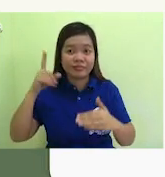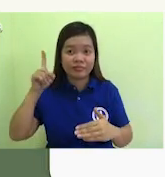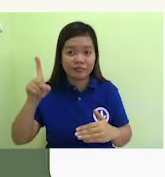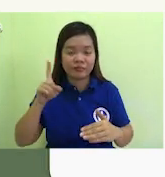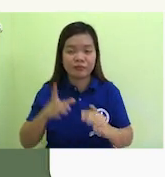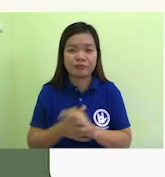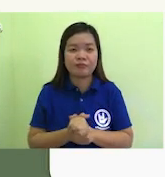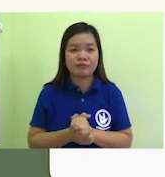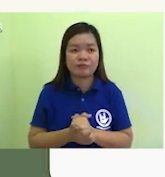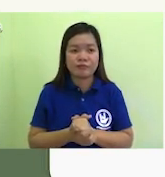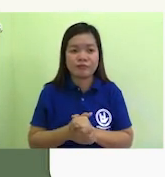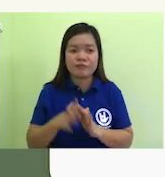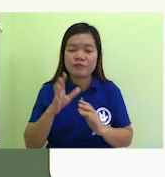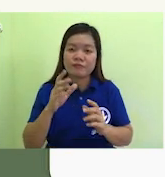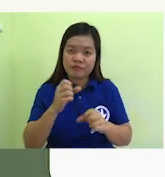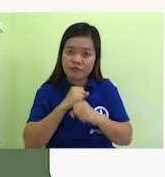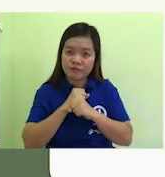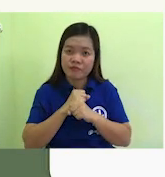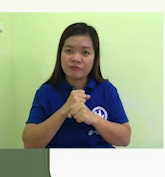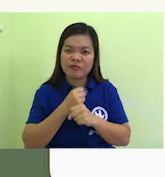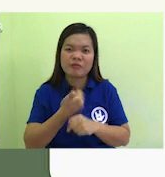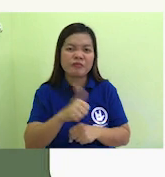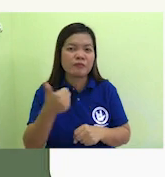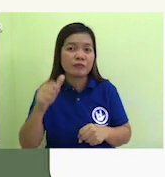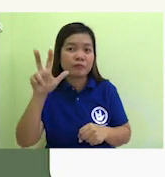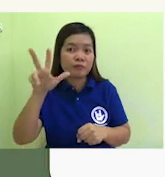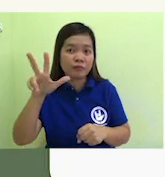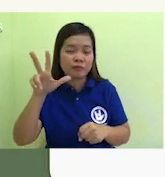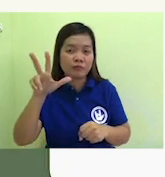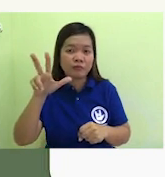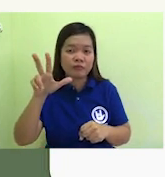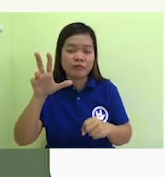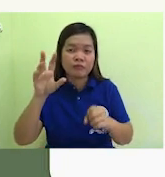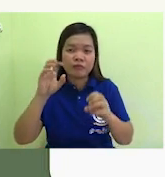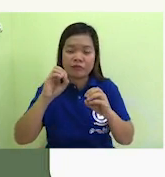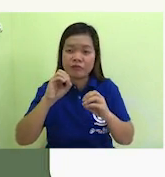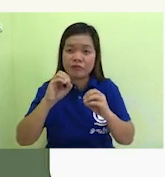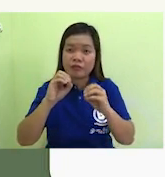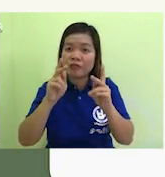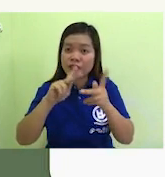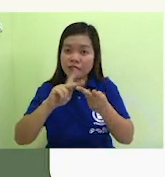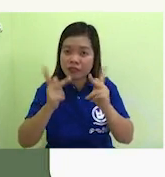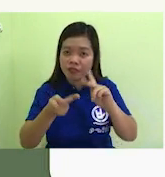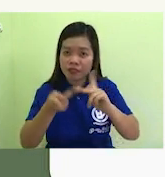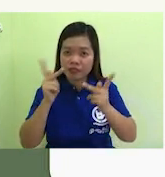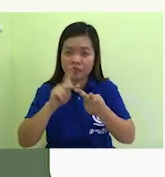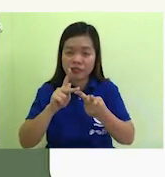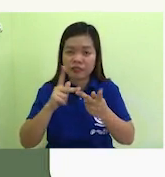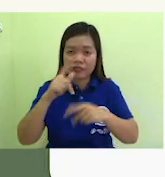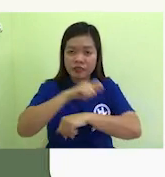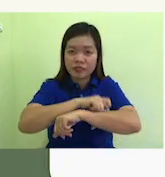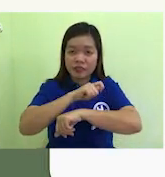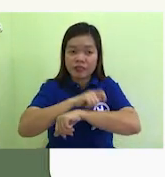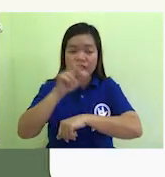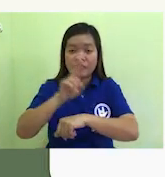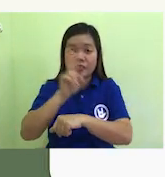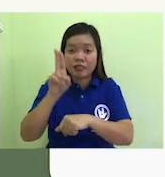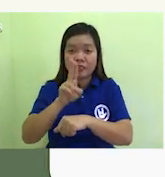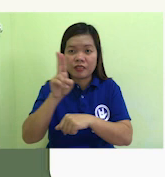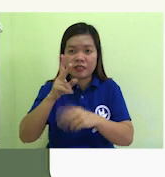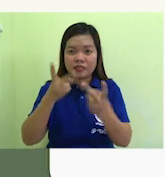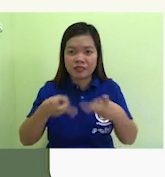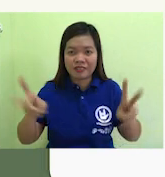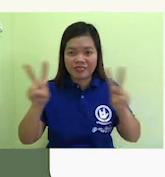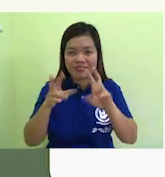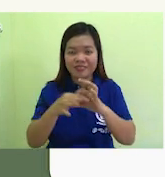Step 1. Take any three ordered pairs from the table and use this as the